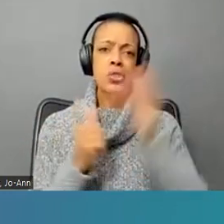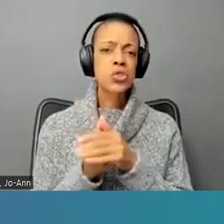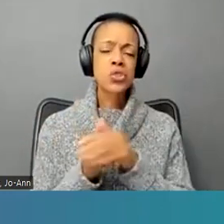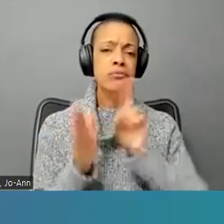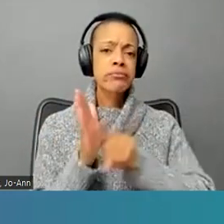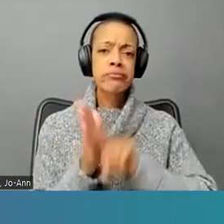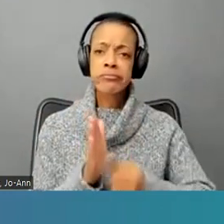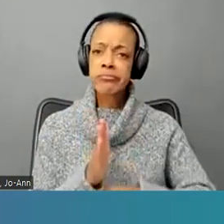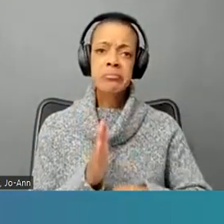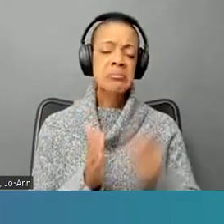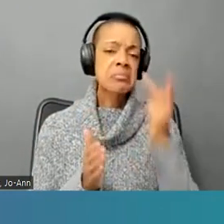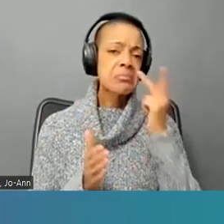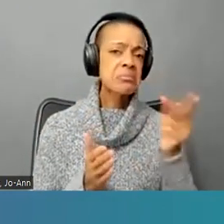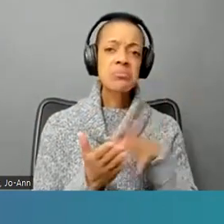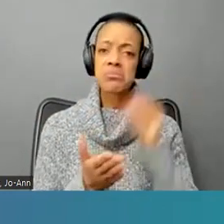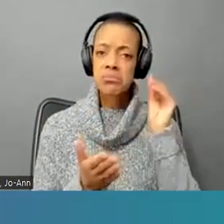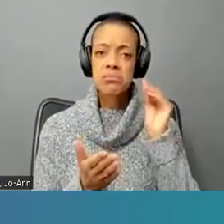see and learn,